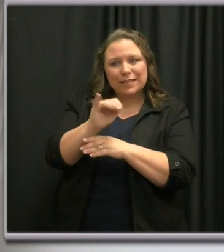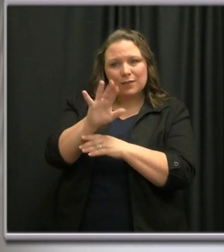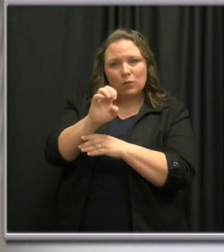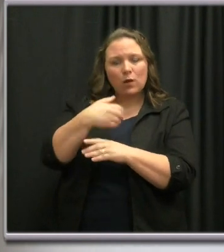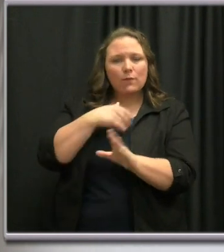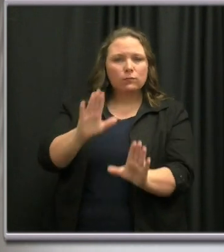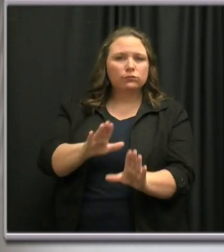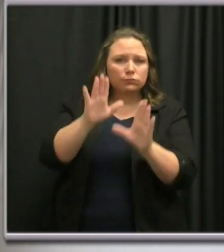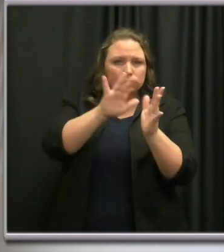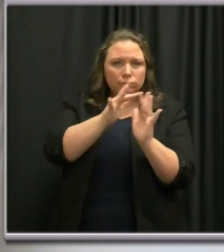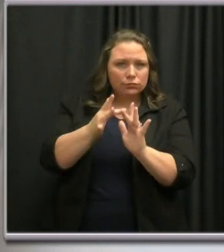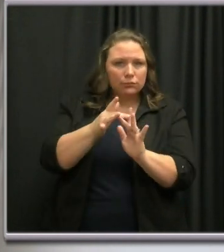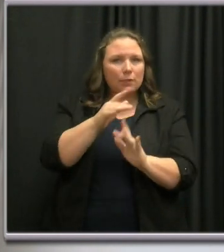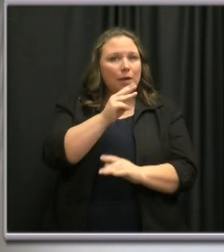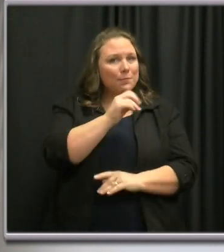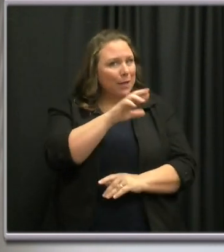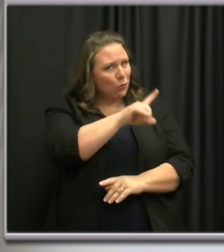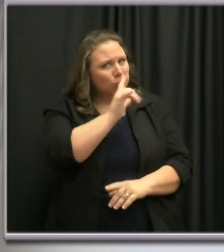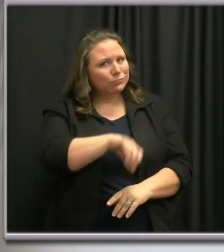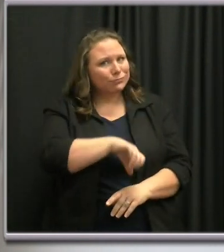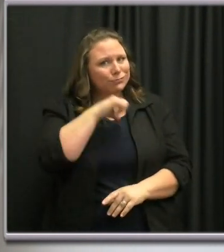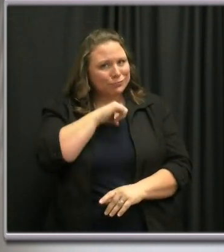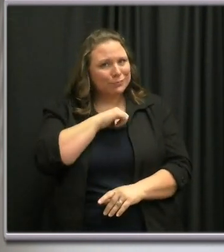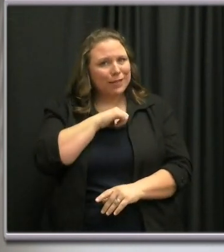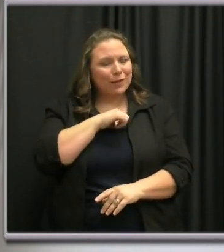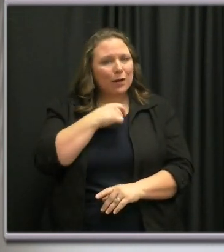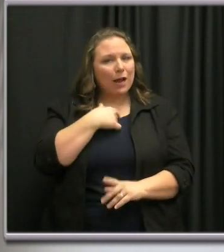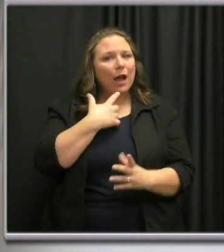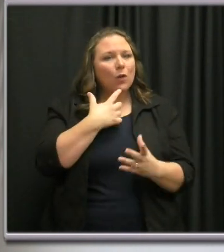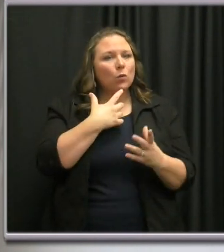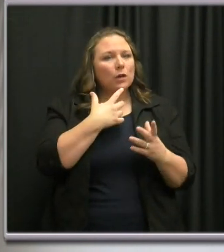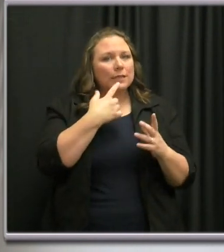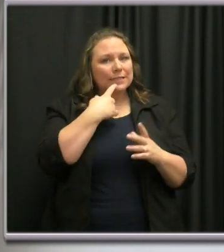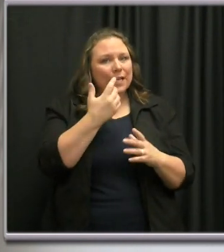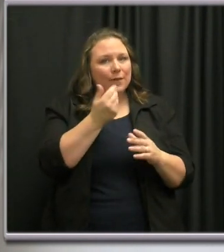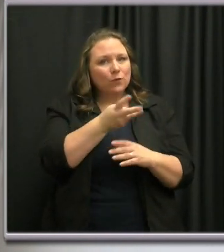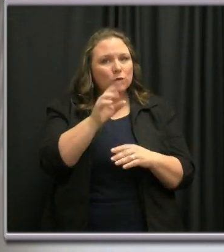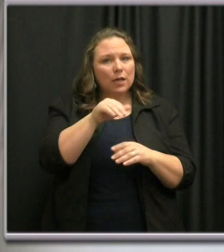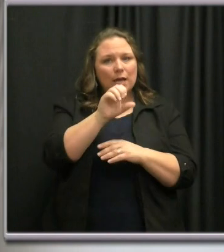website. Mayor, you should be proud, and I'm going to read it a few times here, but it's